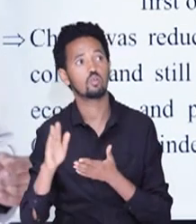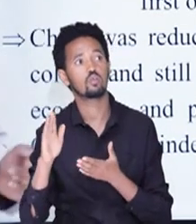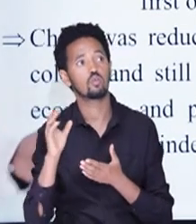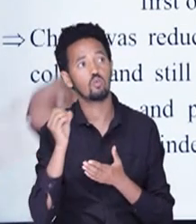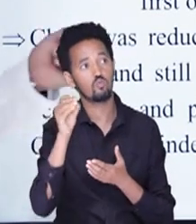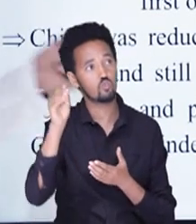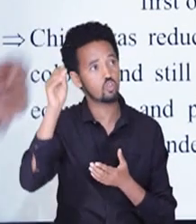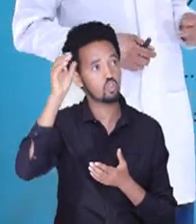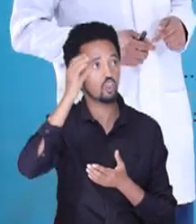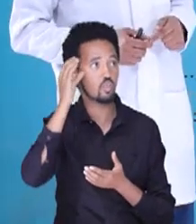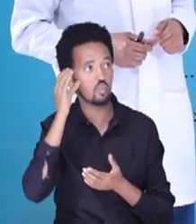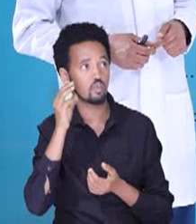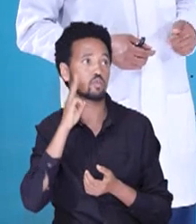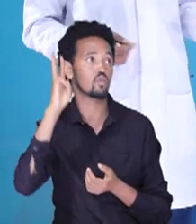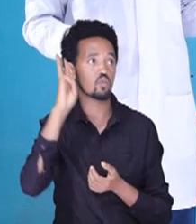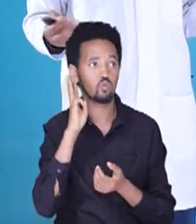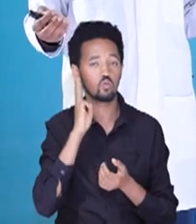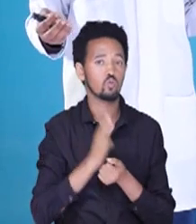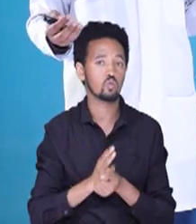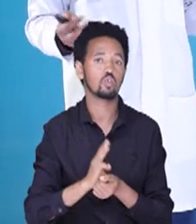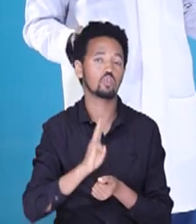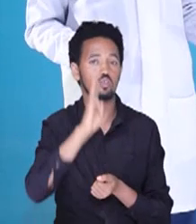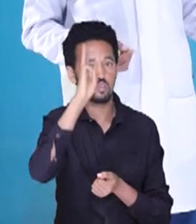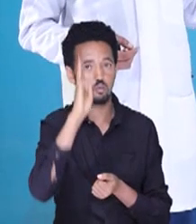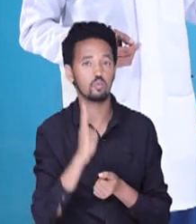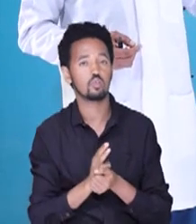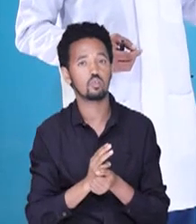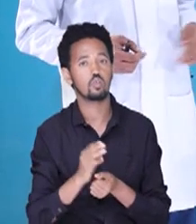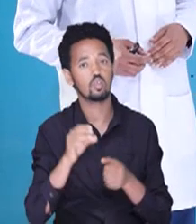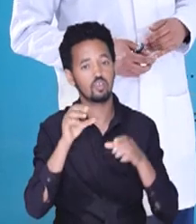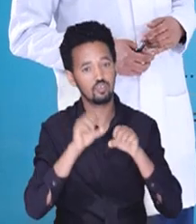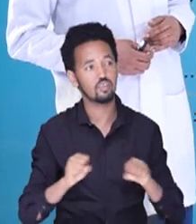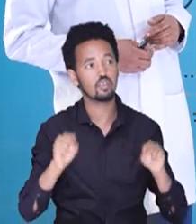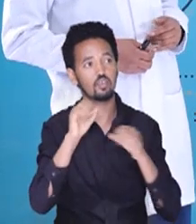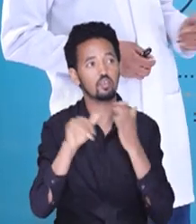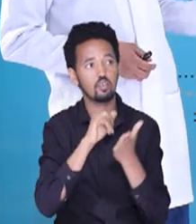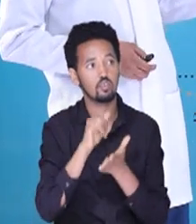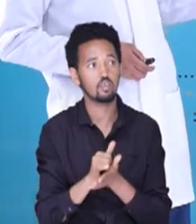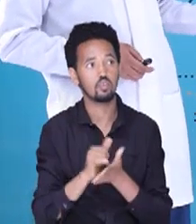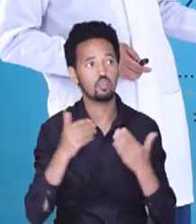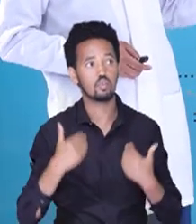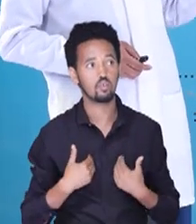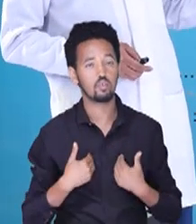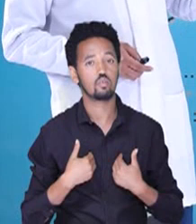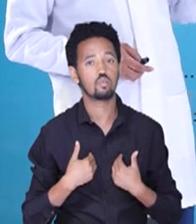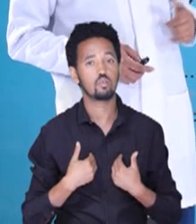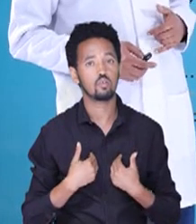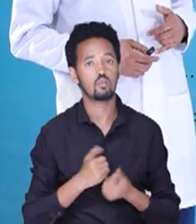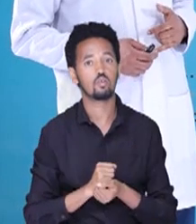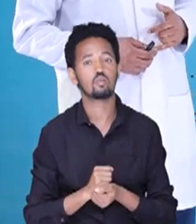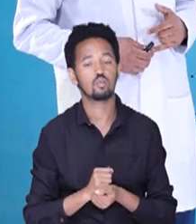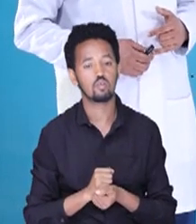China. China was reduced to a semi-colonial status that is still not a colony and still